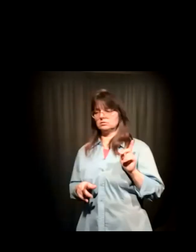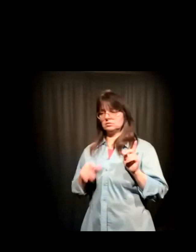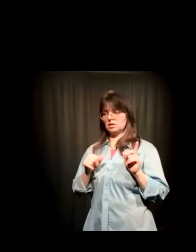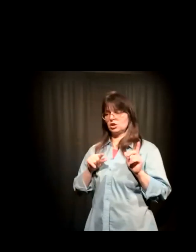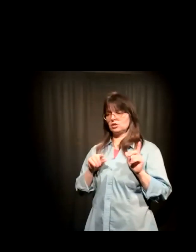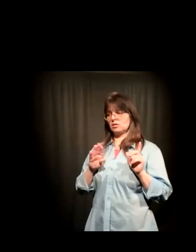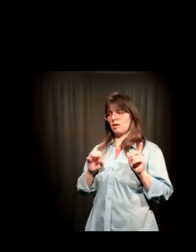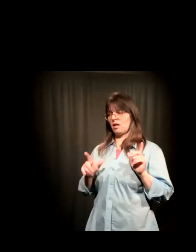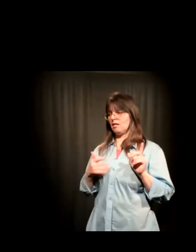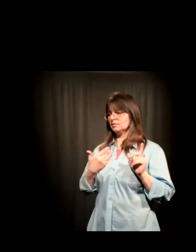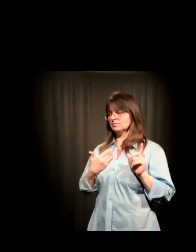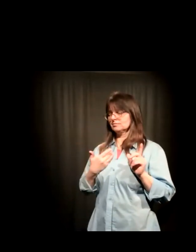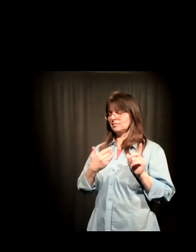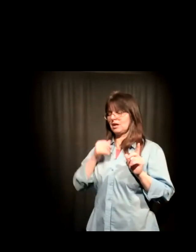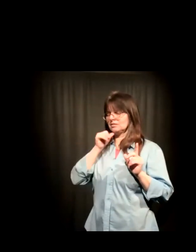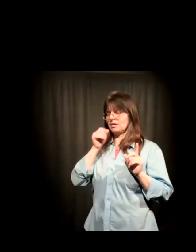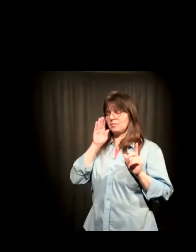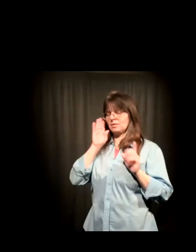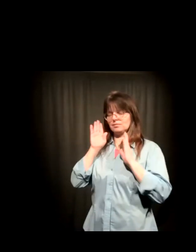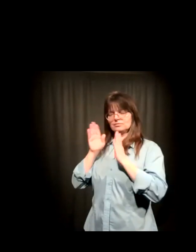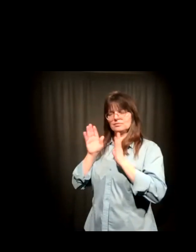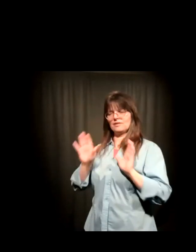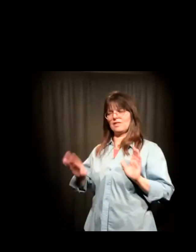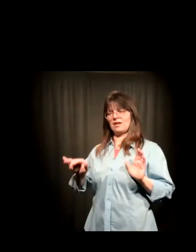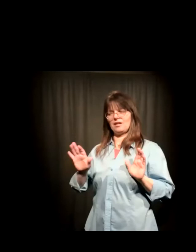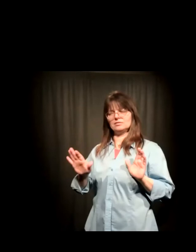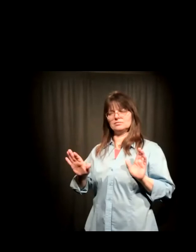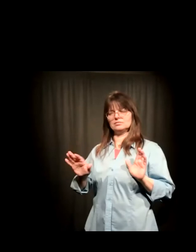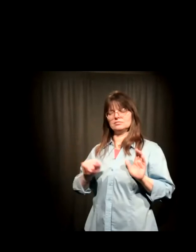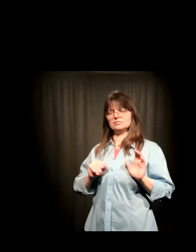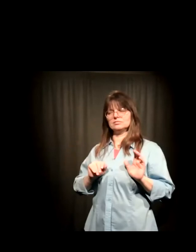she worked her whole life to leave unacknowledged.